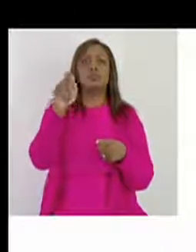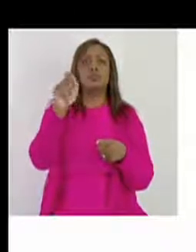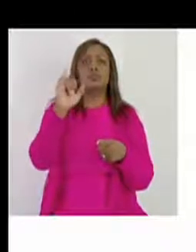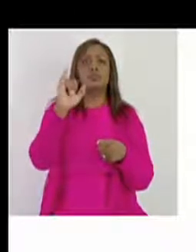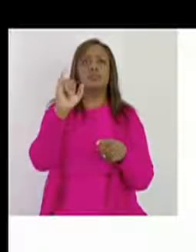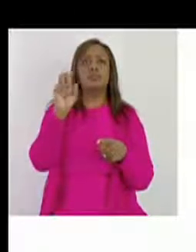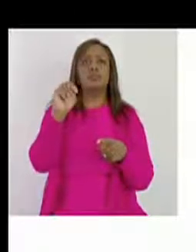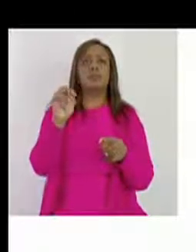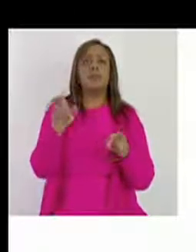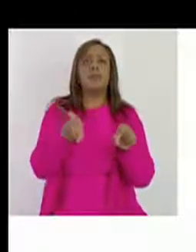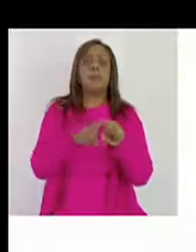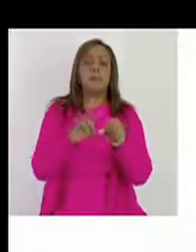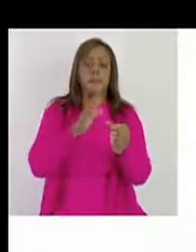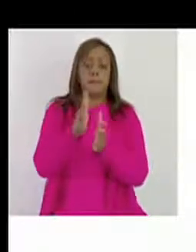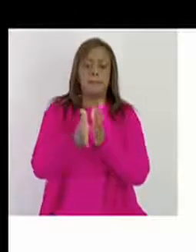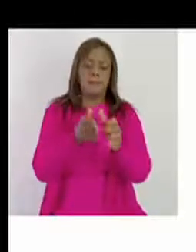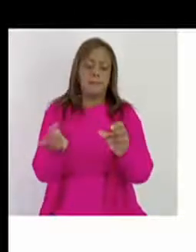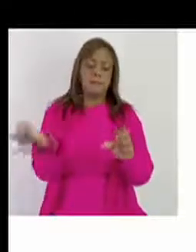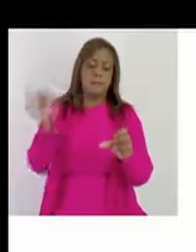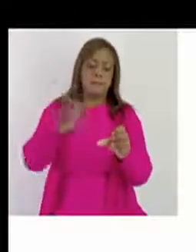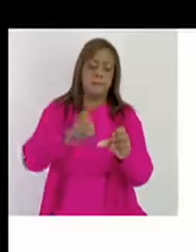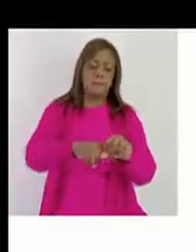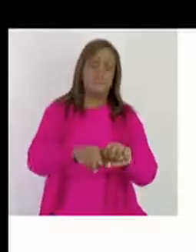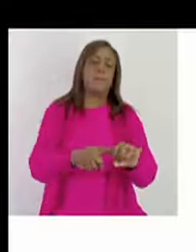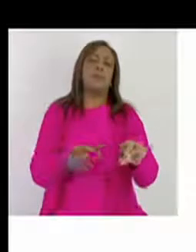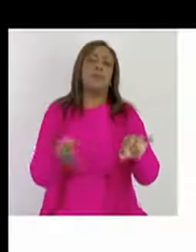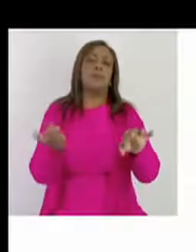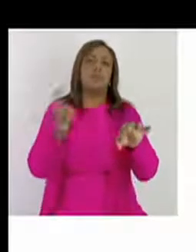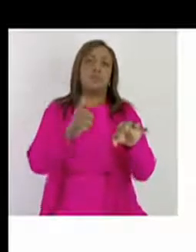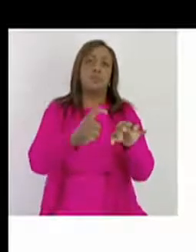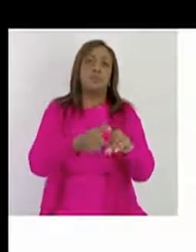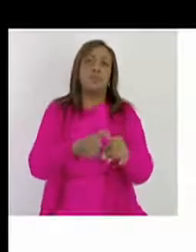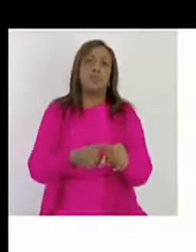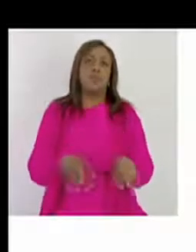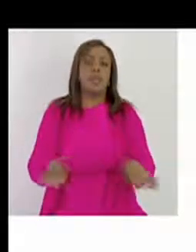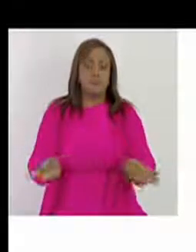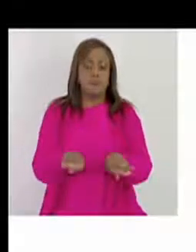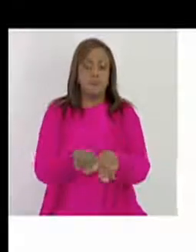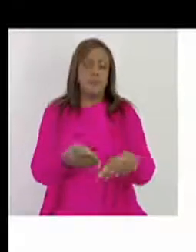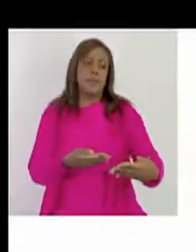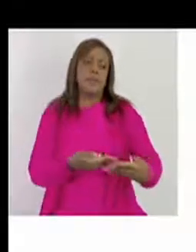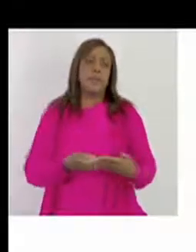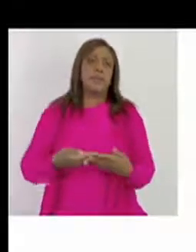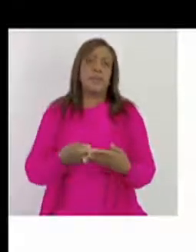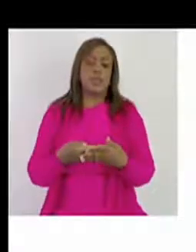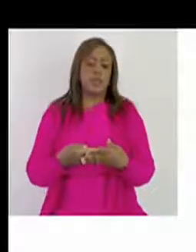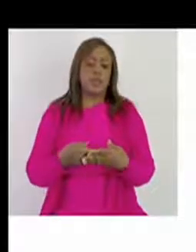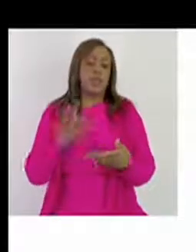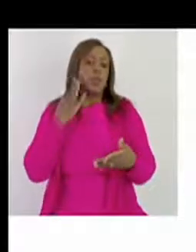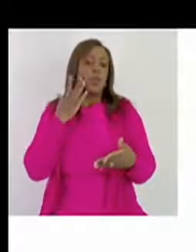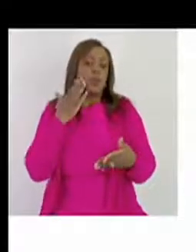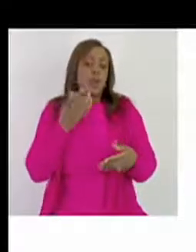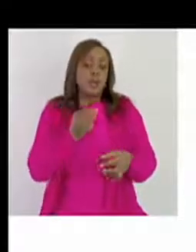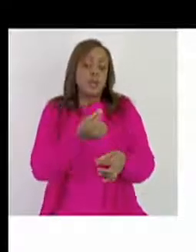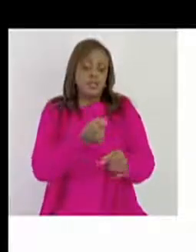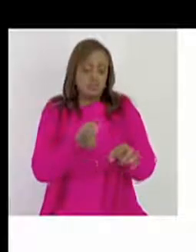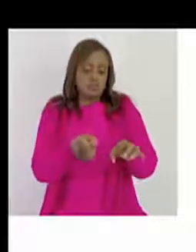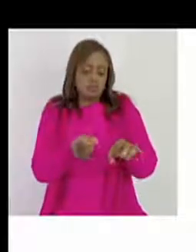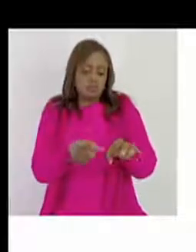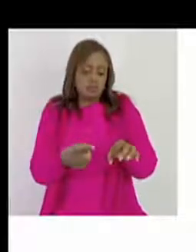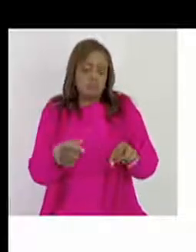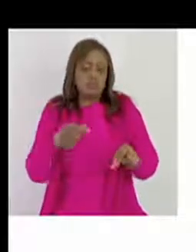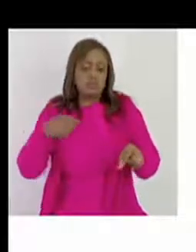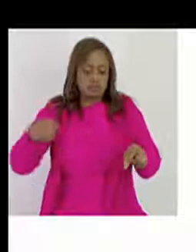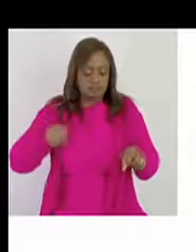fertilization. It is the action of forming a child when a sperm cell joins with a female